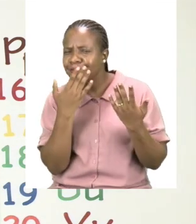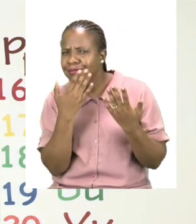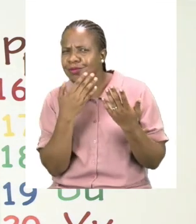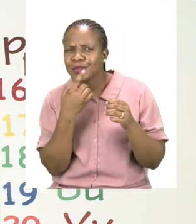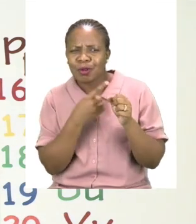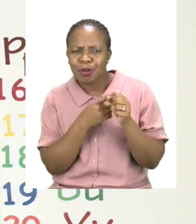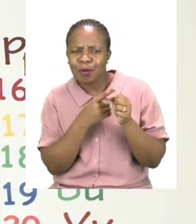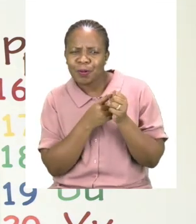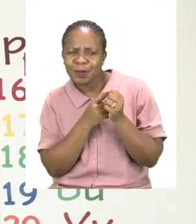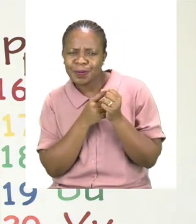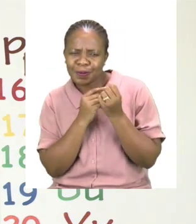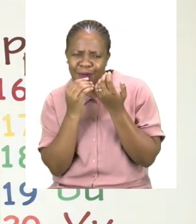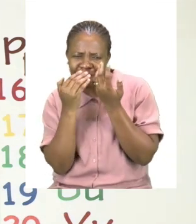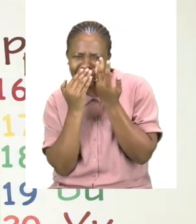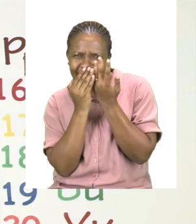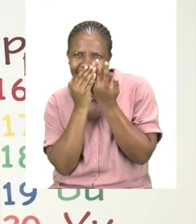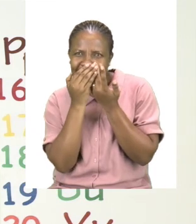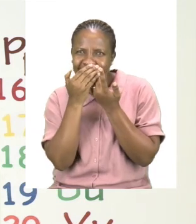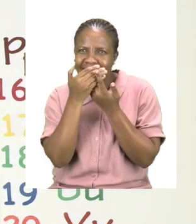on me. Sushi!